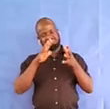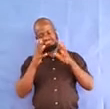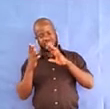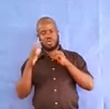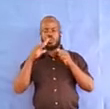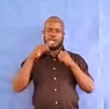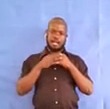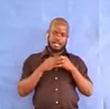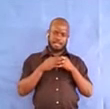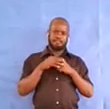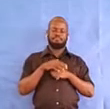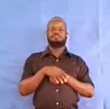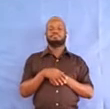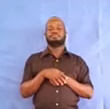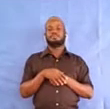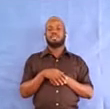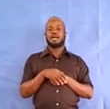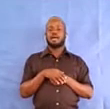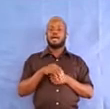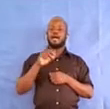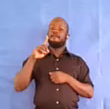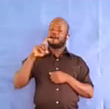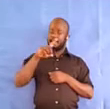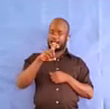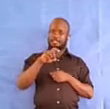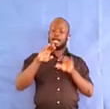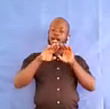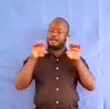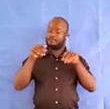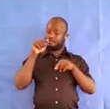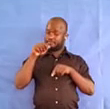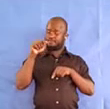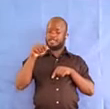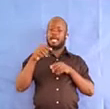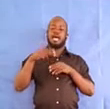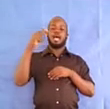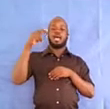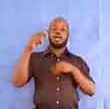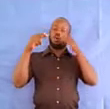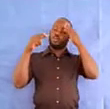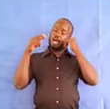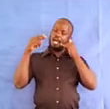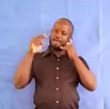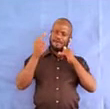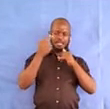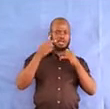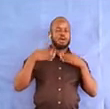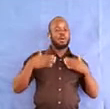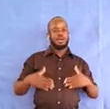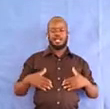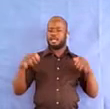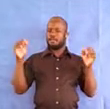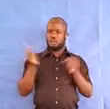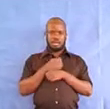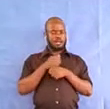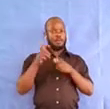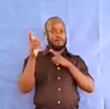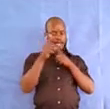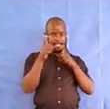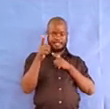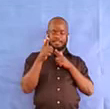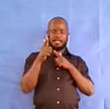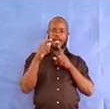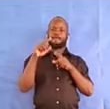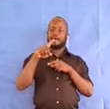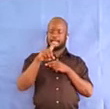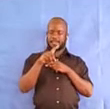of 1,200 down to about 900. The viral levels at this time are very high because at first, the